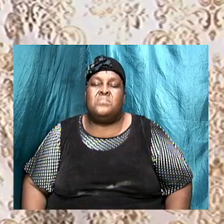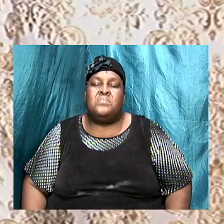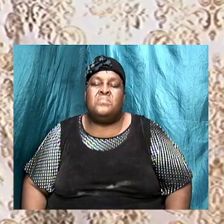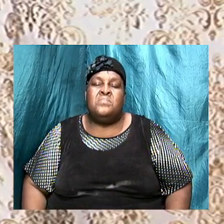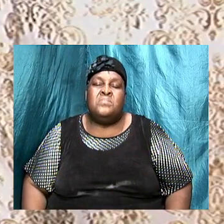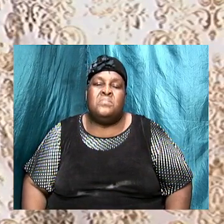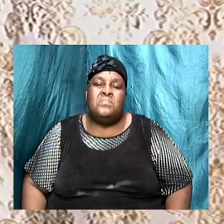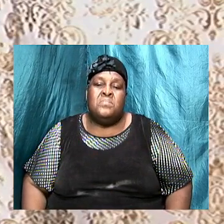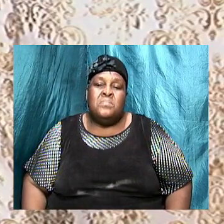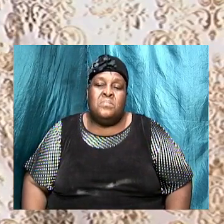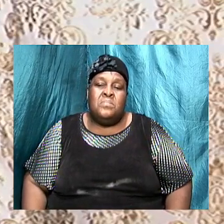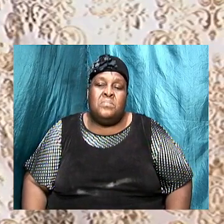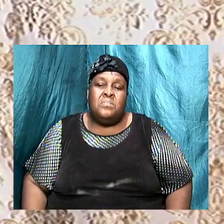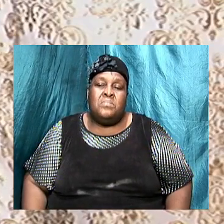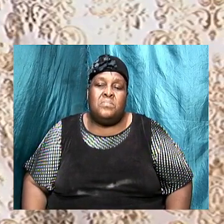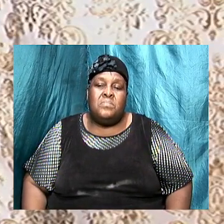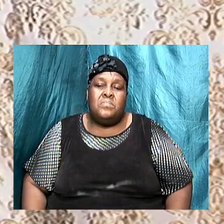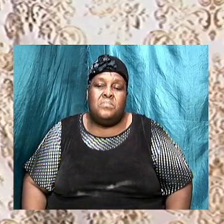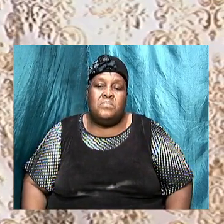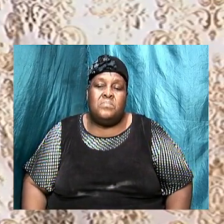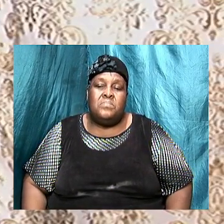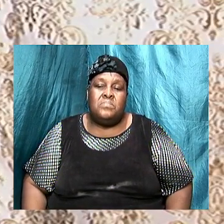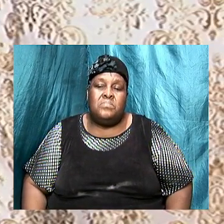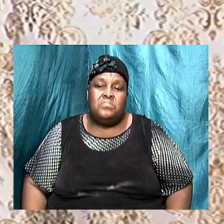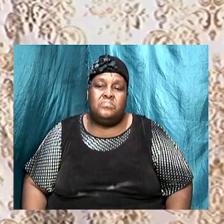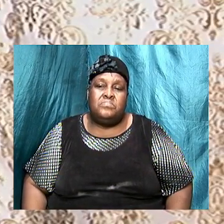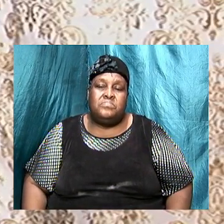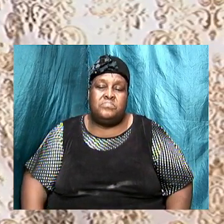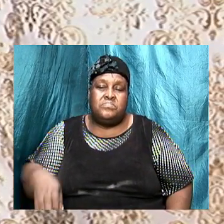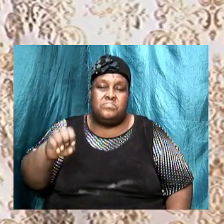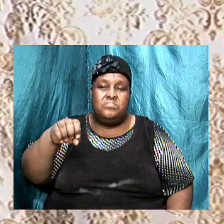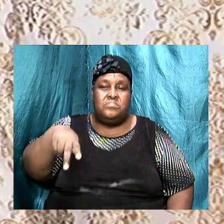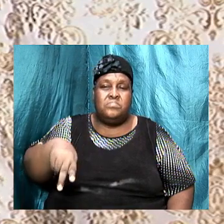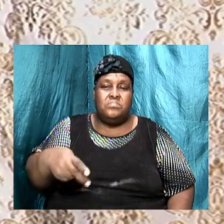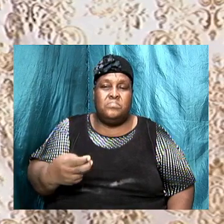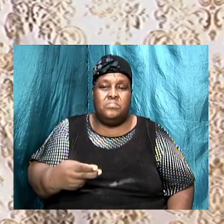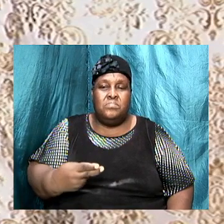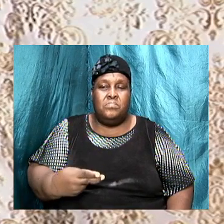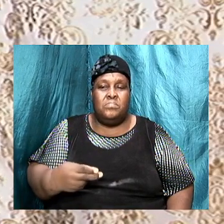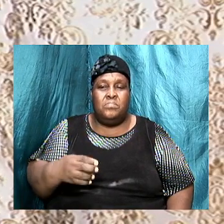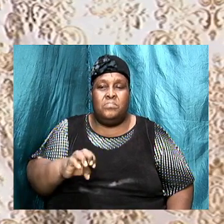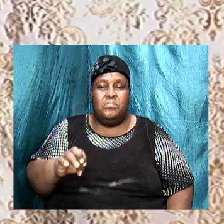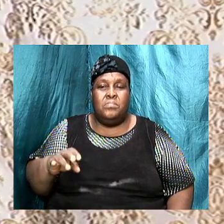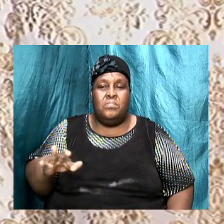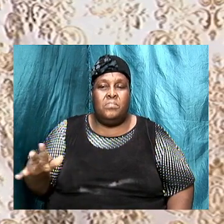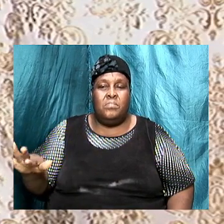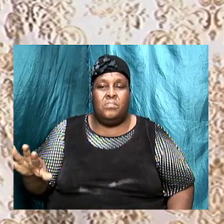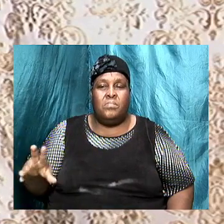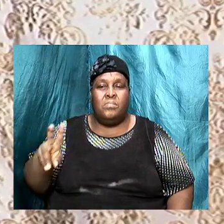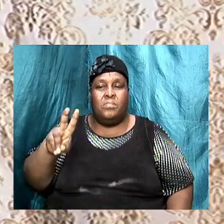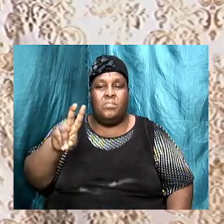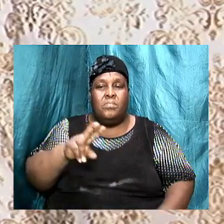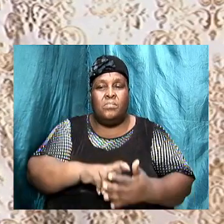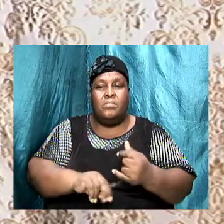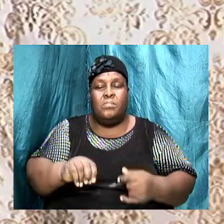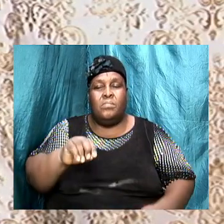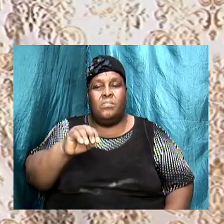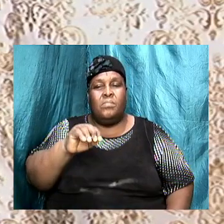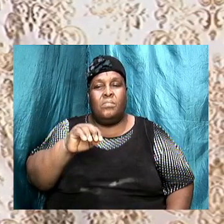And let us look at Ephesians 2, 5 through to 9.